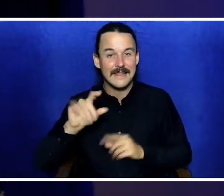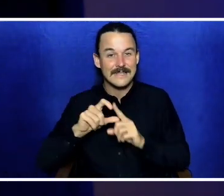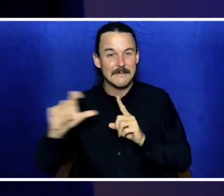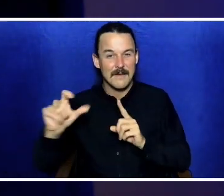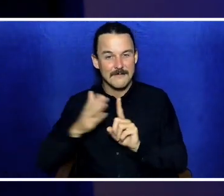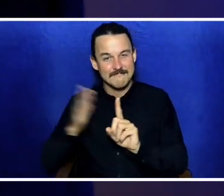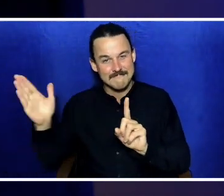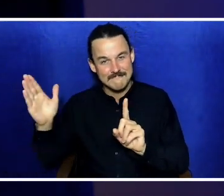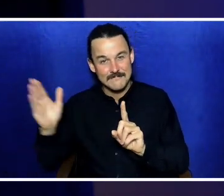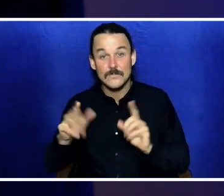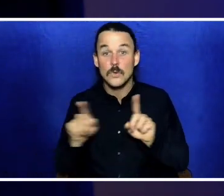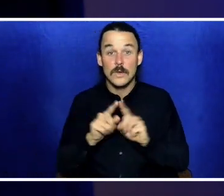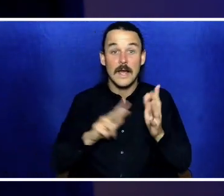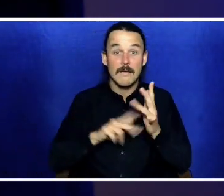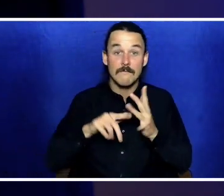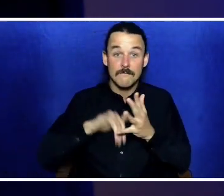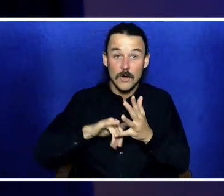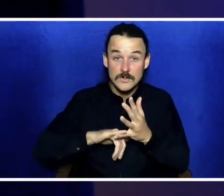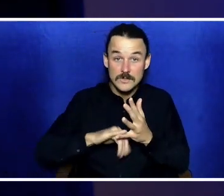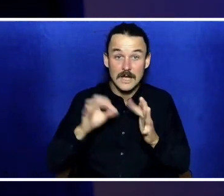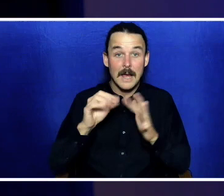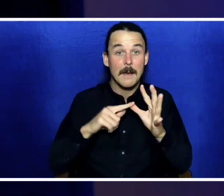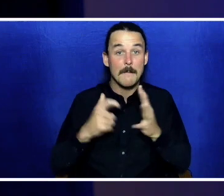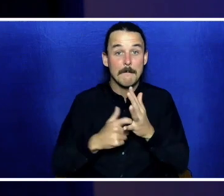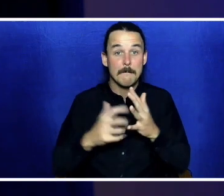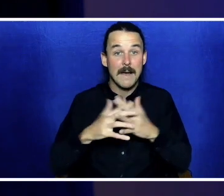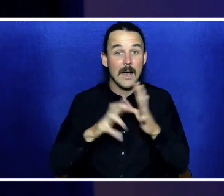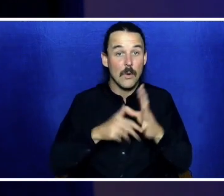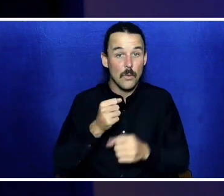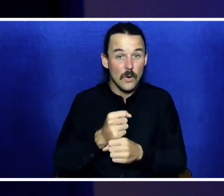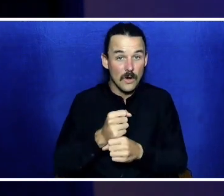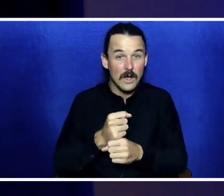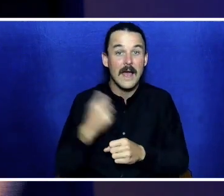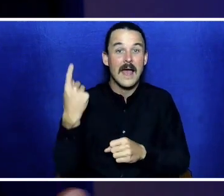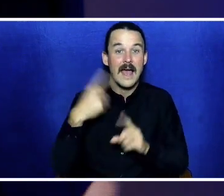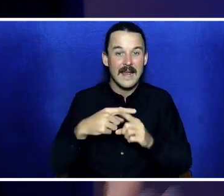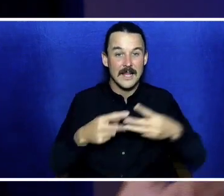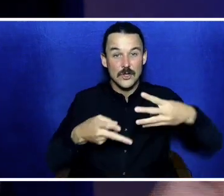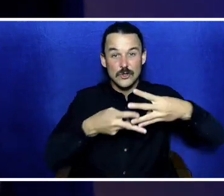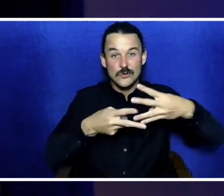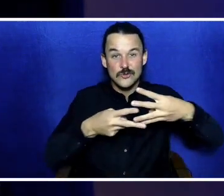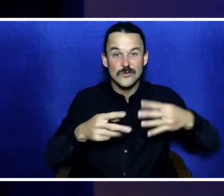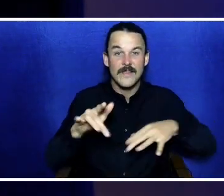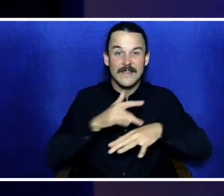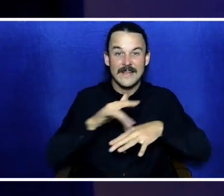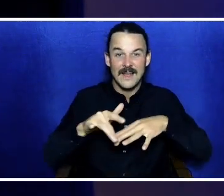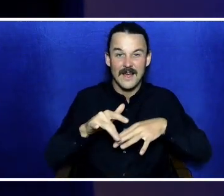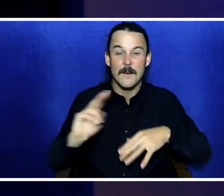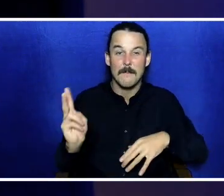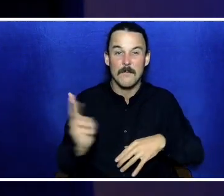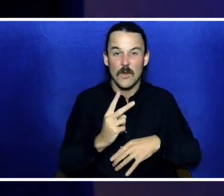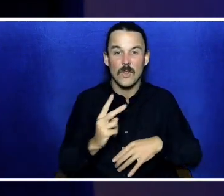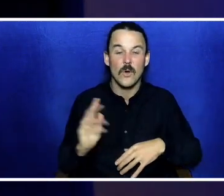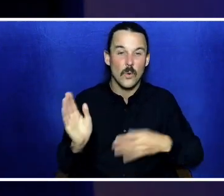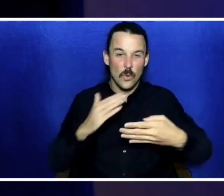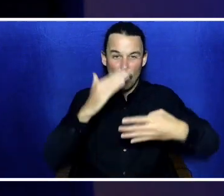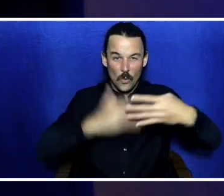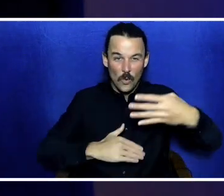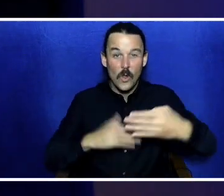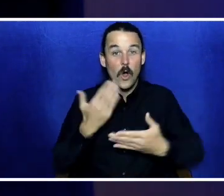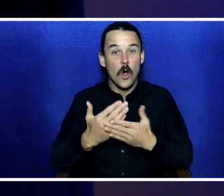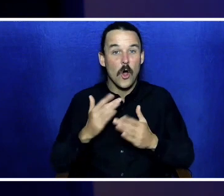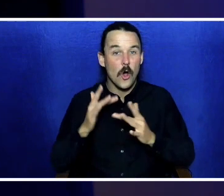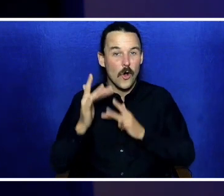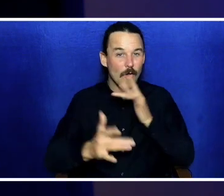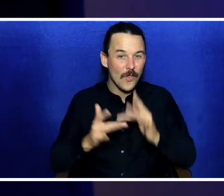Voss, Pa Wong Lifts the Sky and our double bill will all be live streamed throughout the season. They are available as a subscription package or individually. You